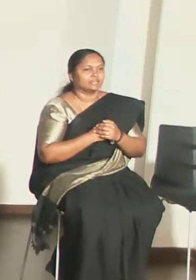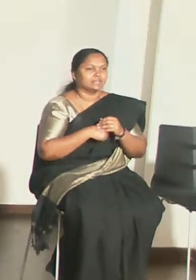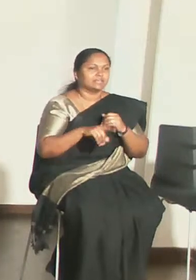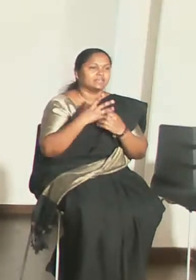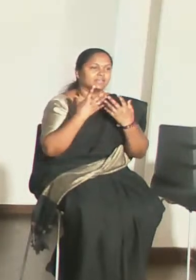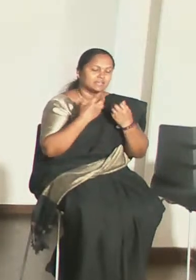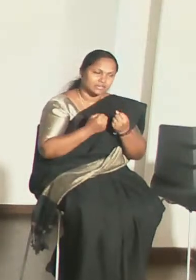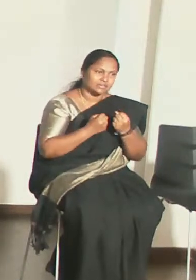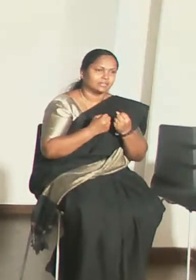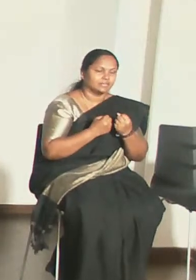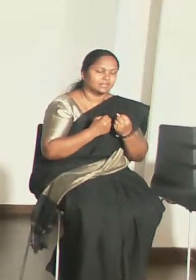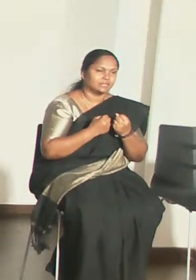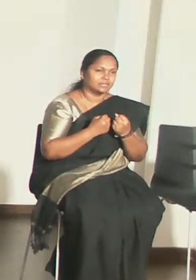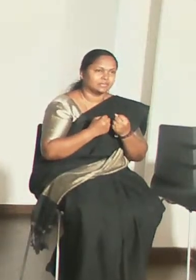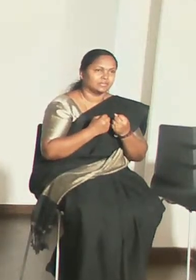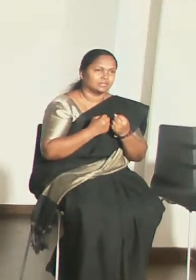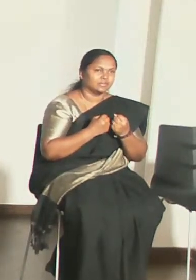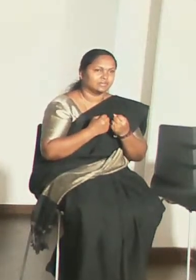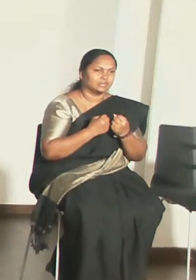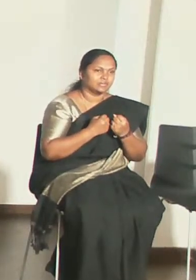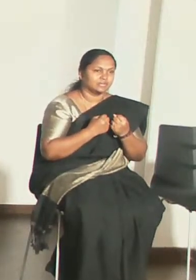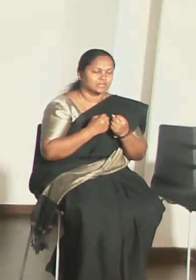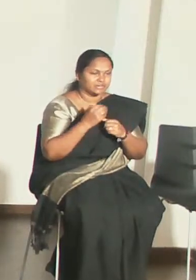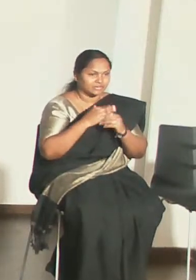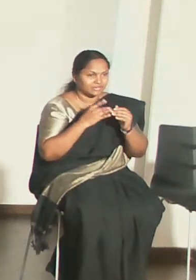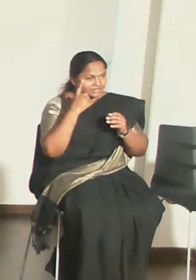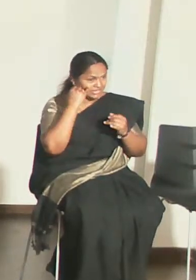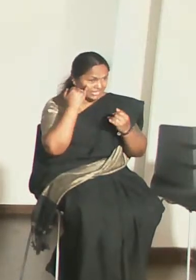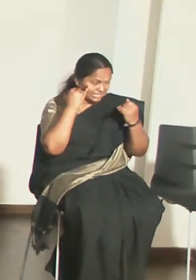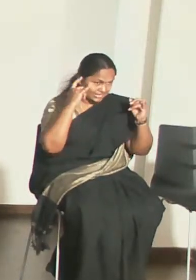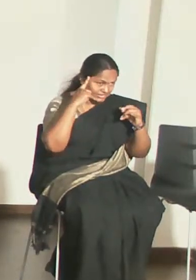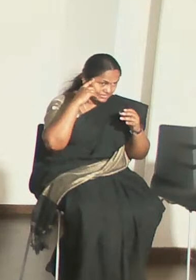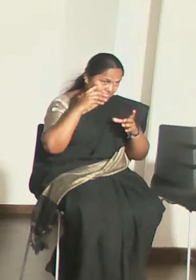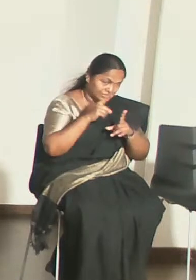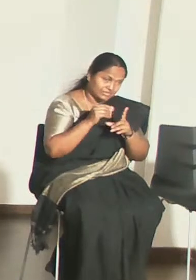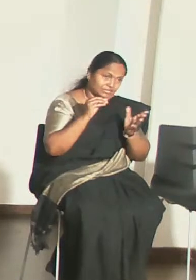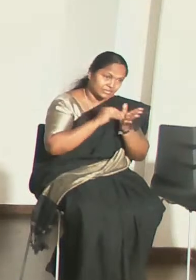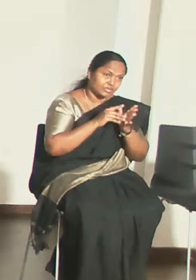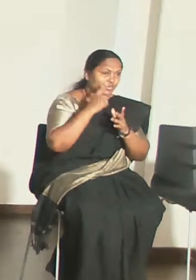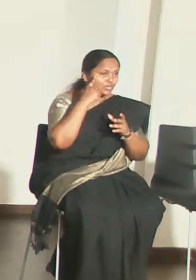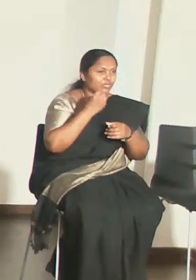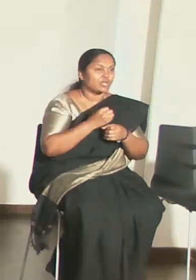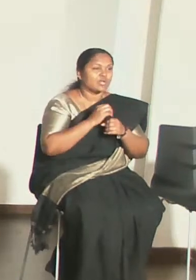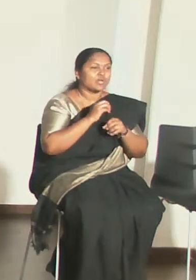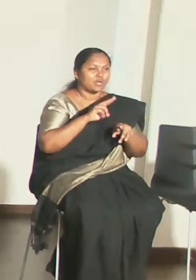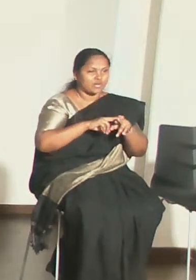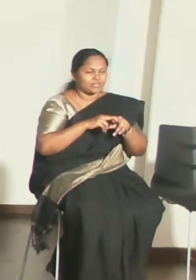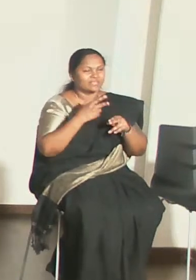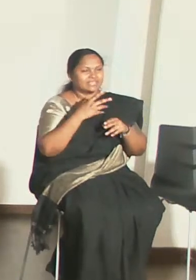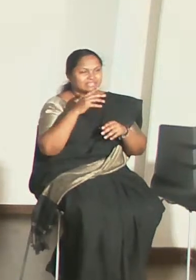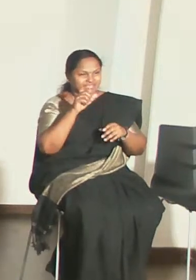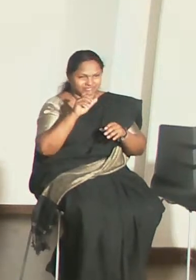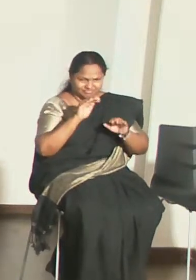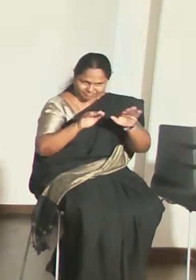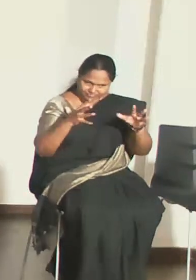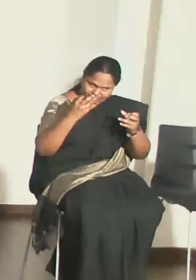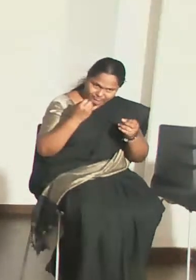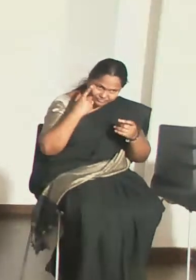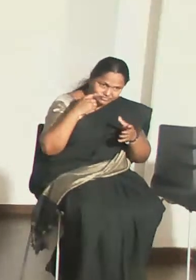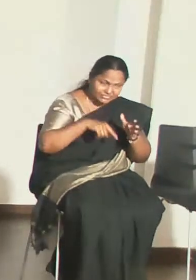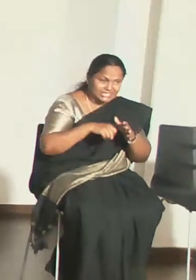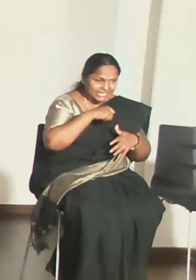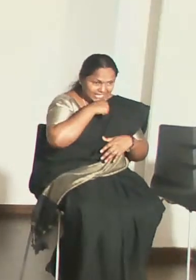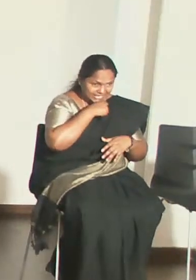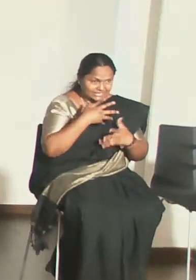because in Colombo, I really struggle to often get students to visit. But I